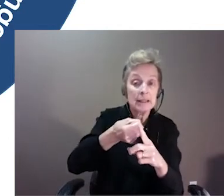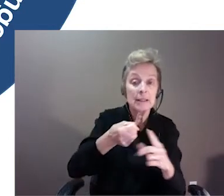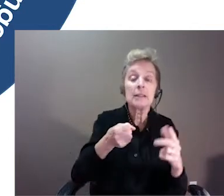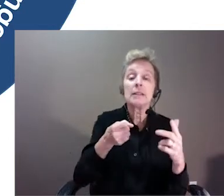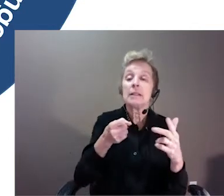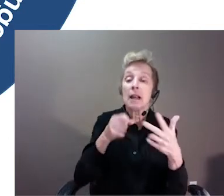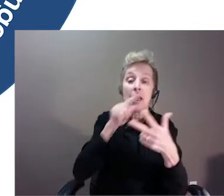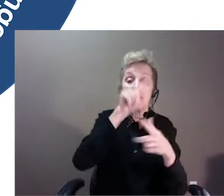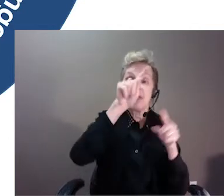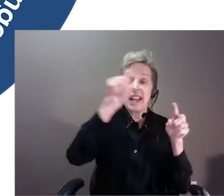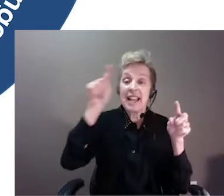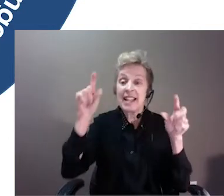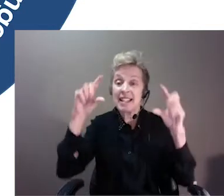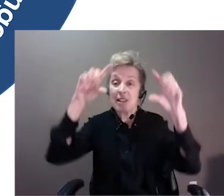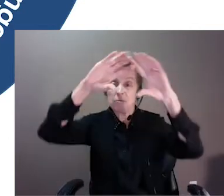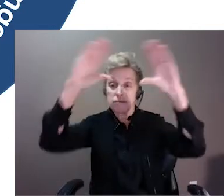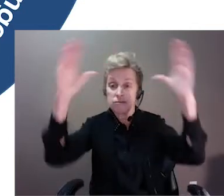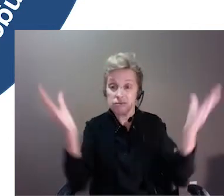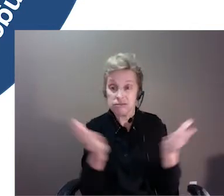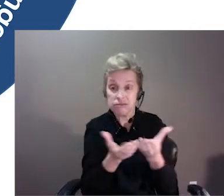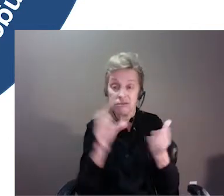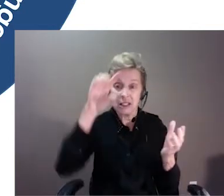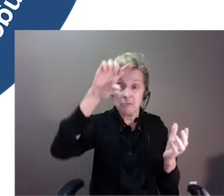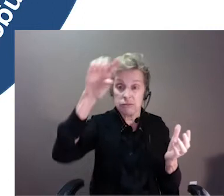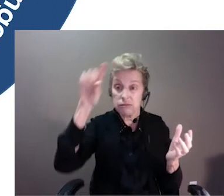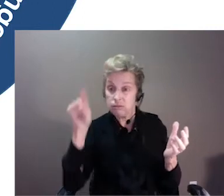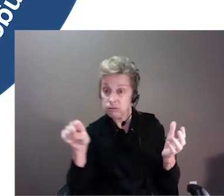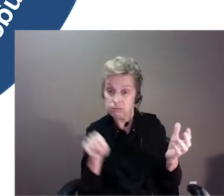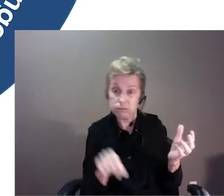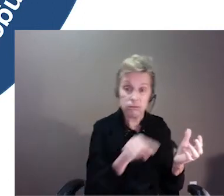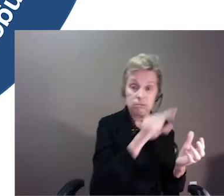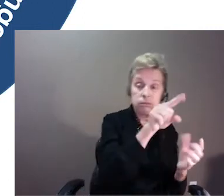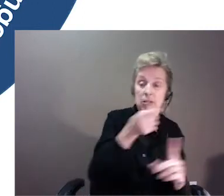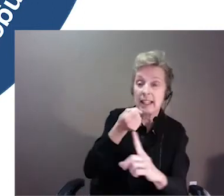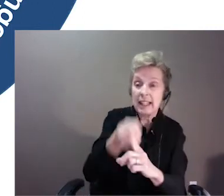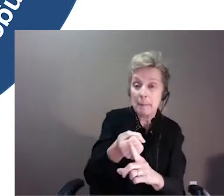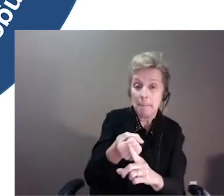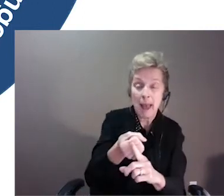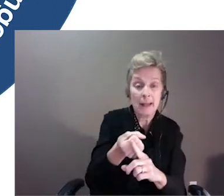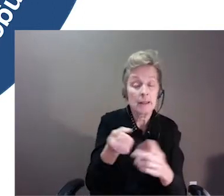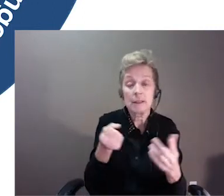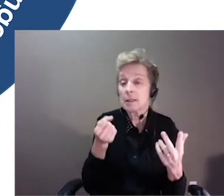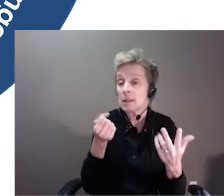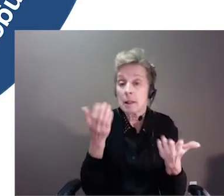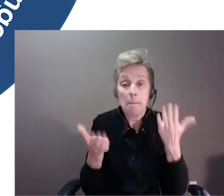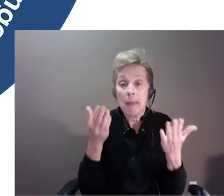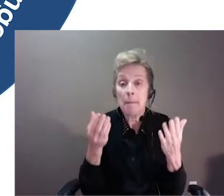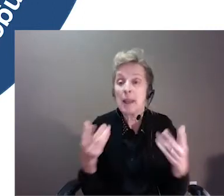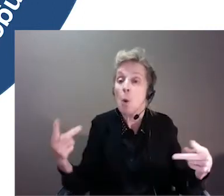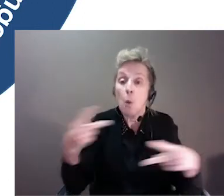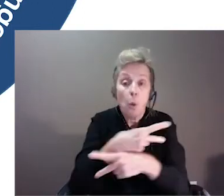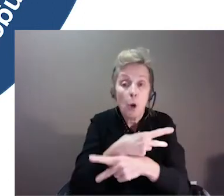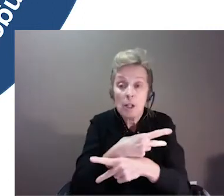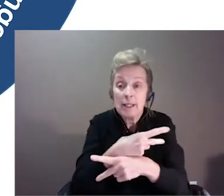cross-cutting ones that impact one or more areas we discussed earlier. So they could either widen or minimize the